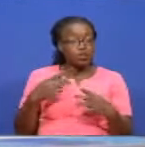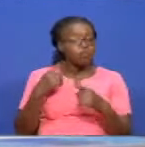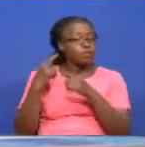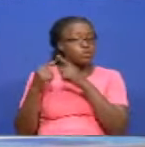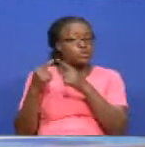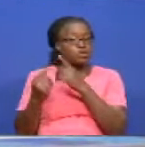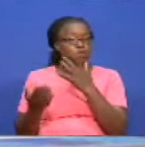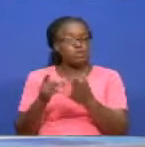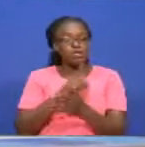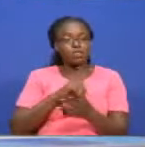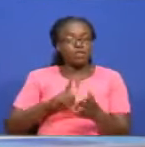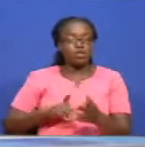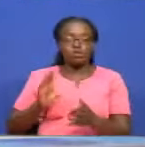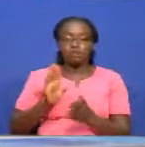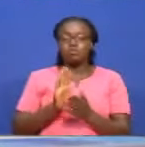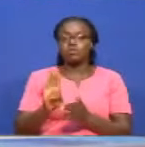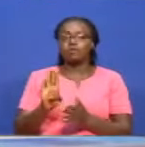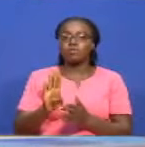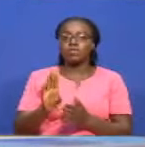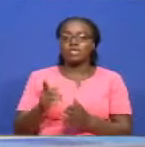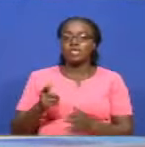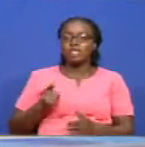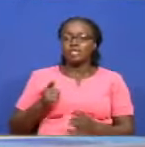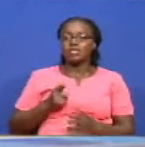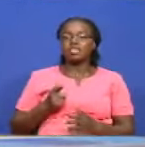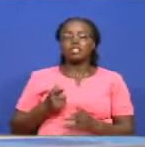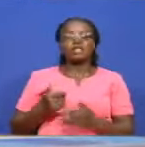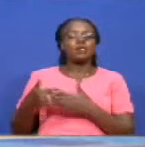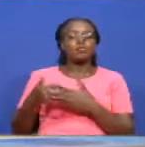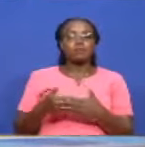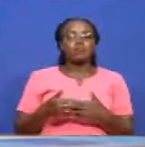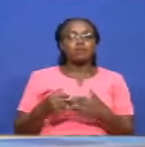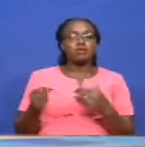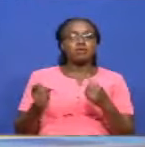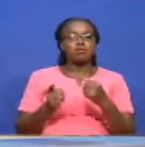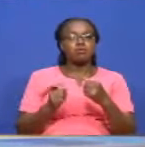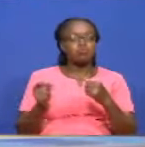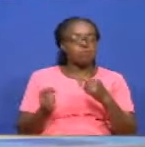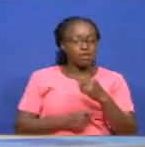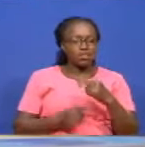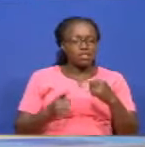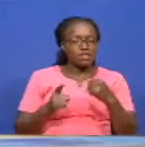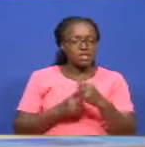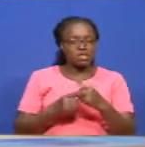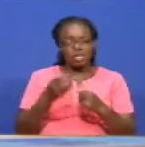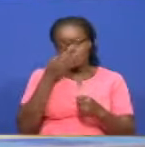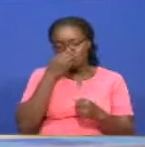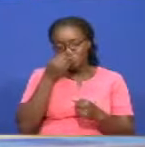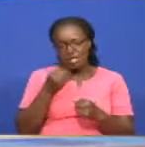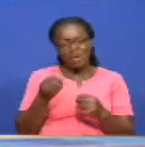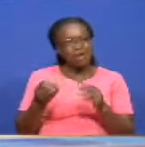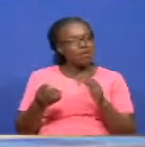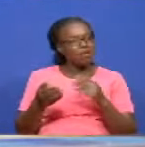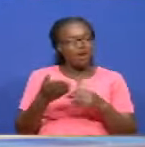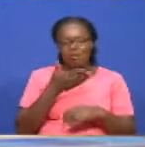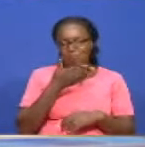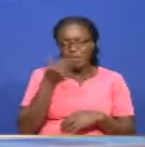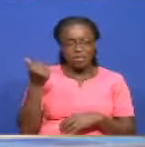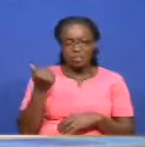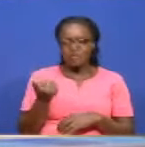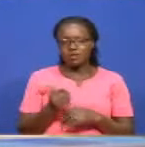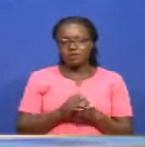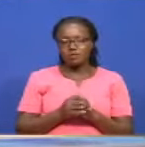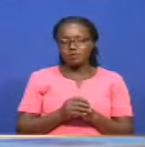be with the lady who has a six-month-old baby at home. Of course, wishing her the very best. Isaac